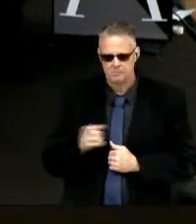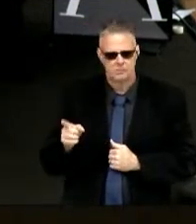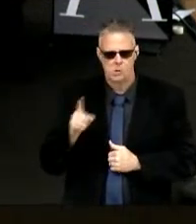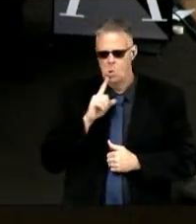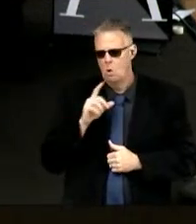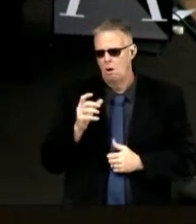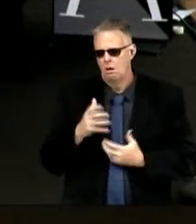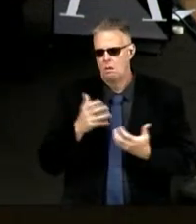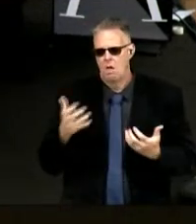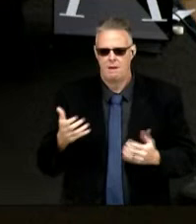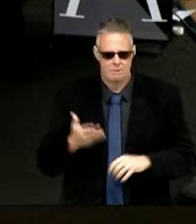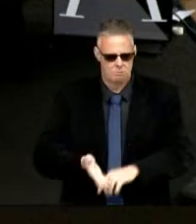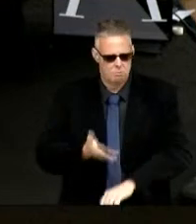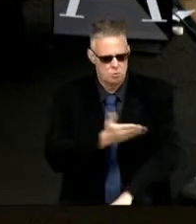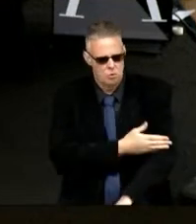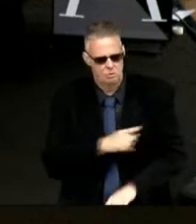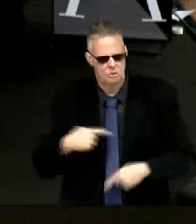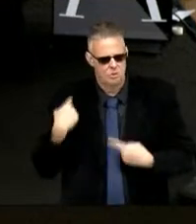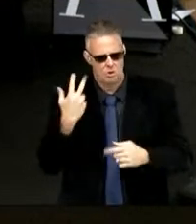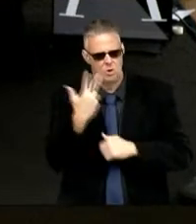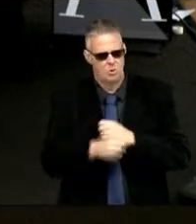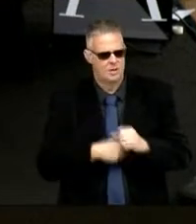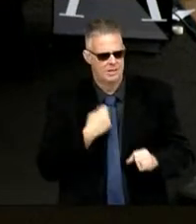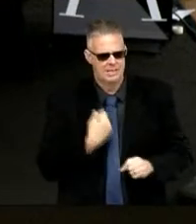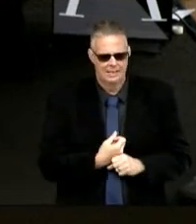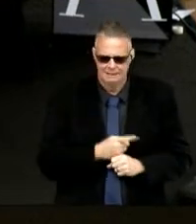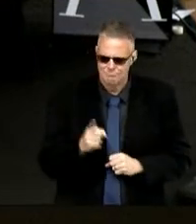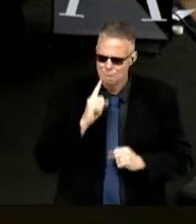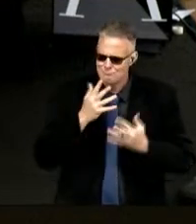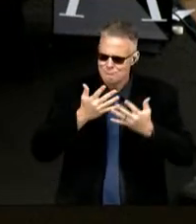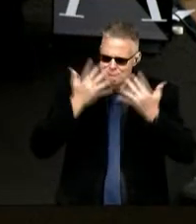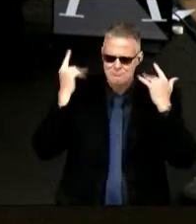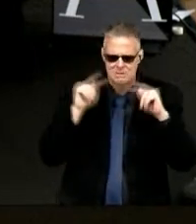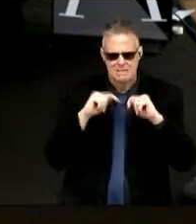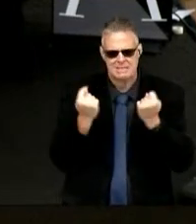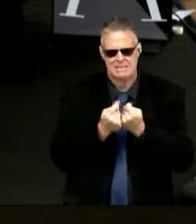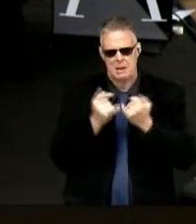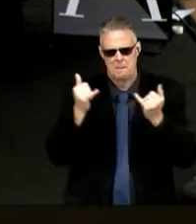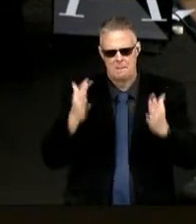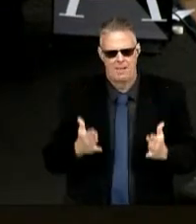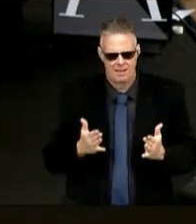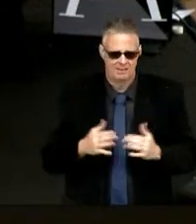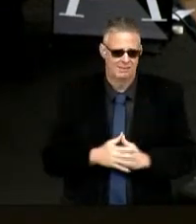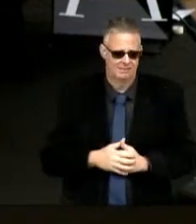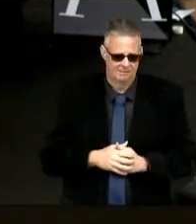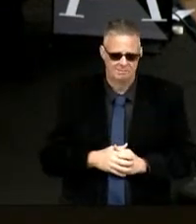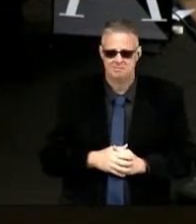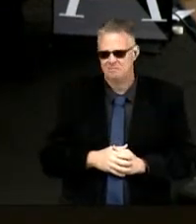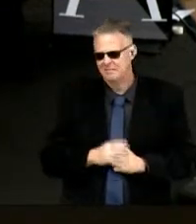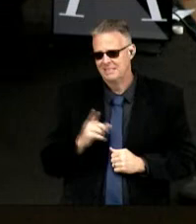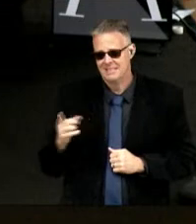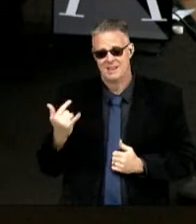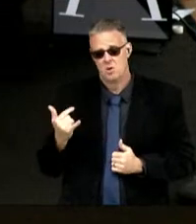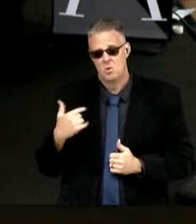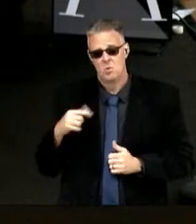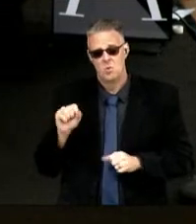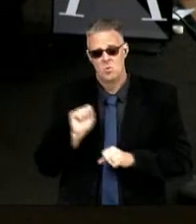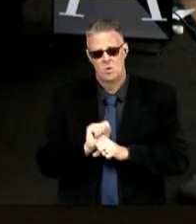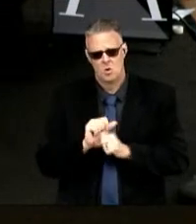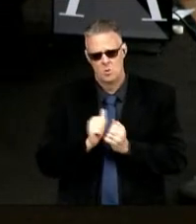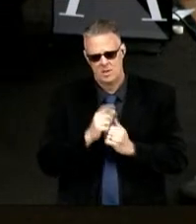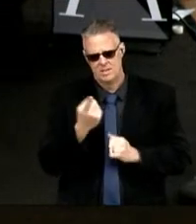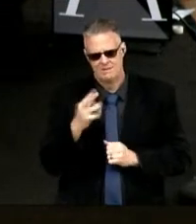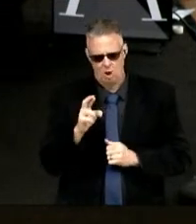made tremendous improvements during his 3 years, and he's a very cheerful team player in our class. He's currently working